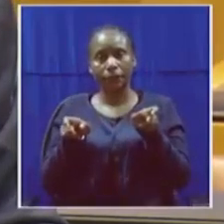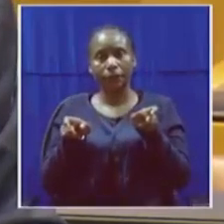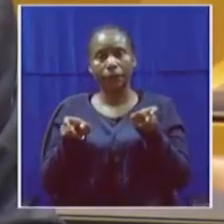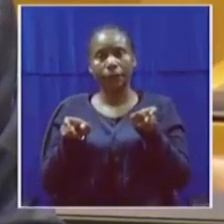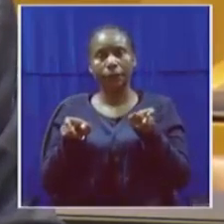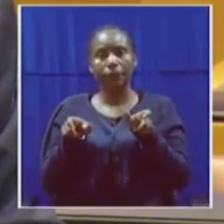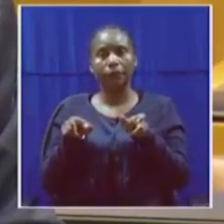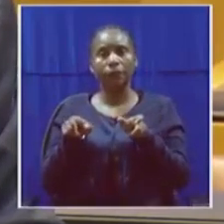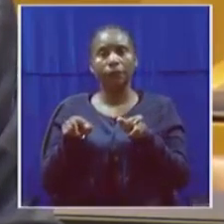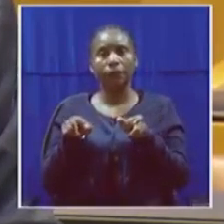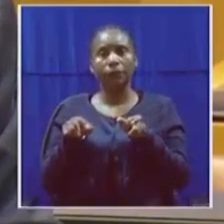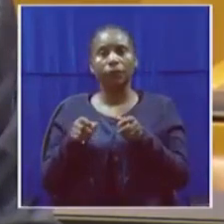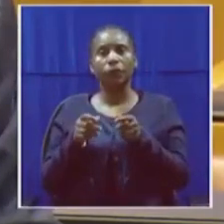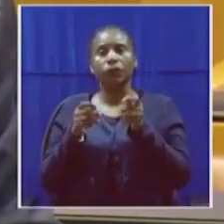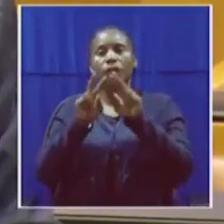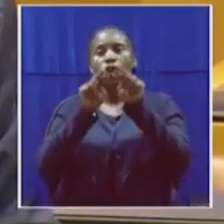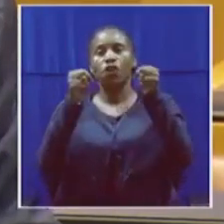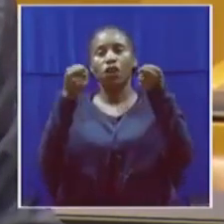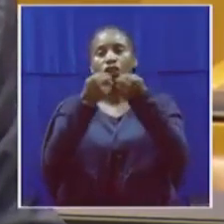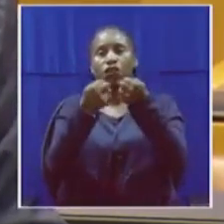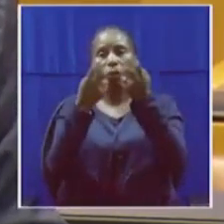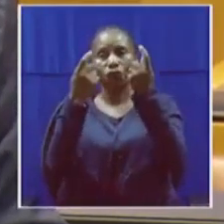contributed to the National Treasury economic paper,